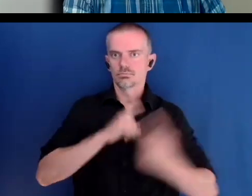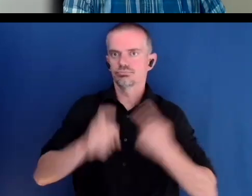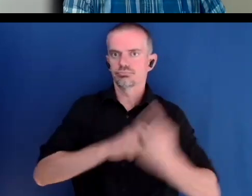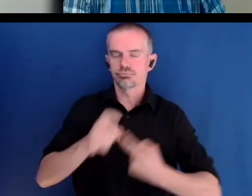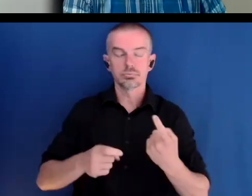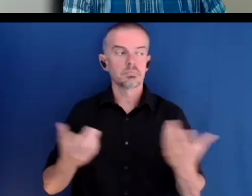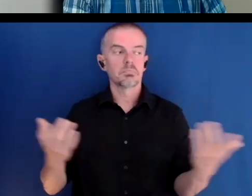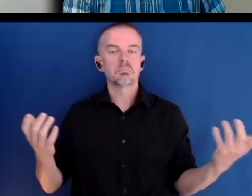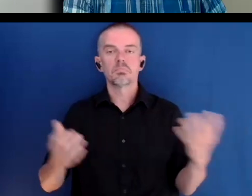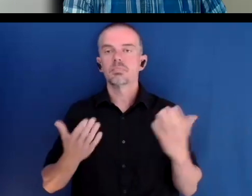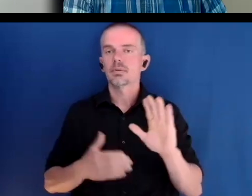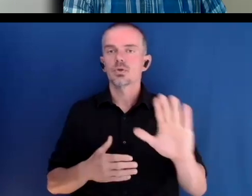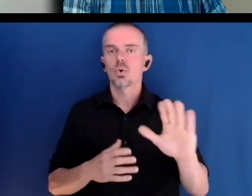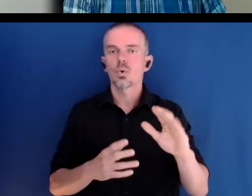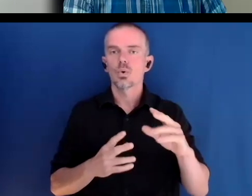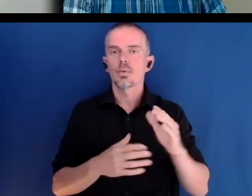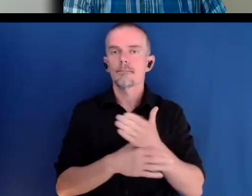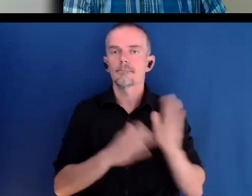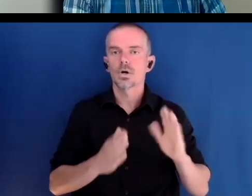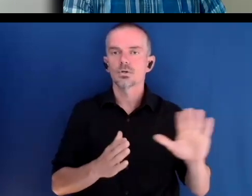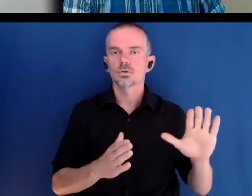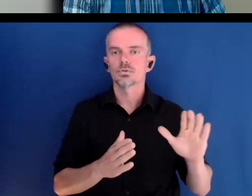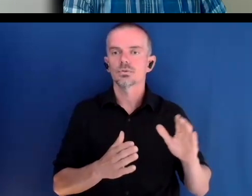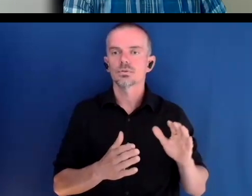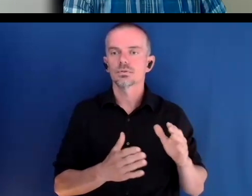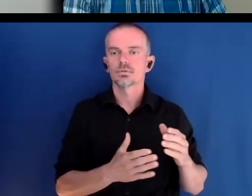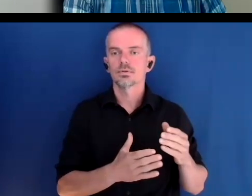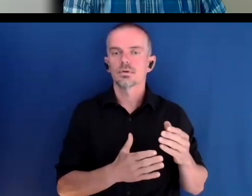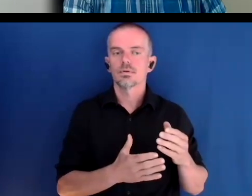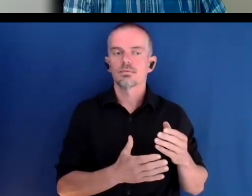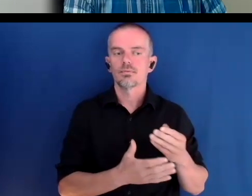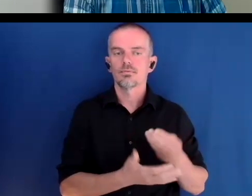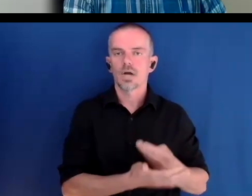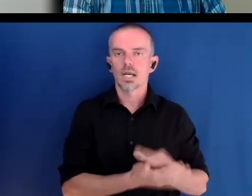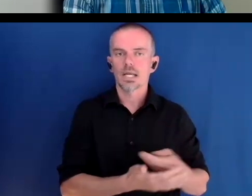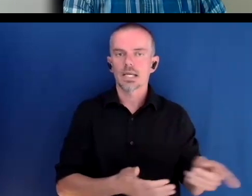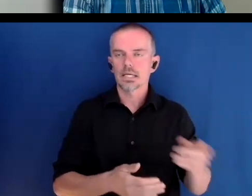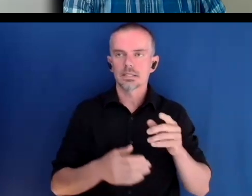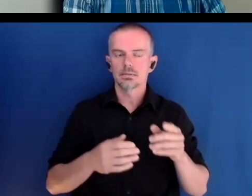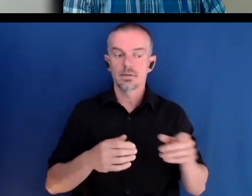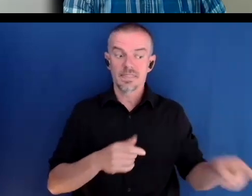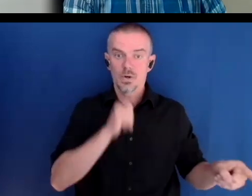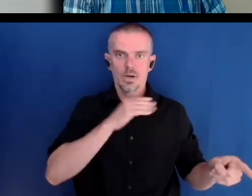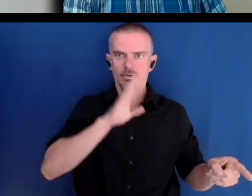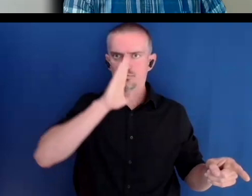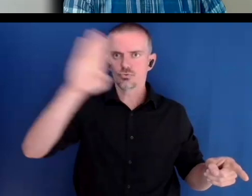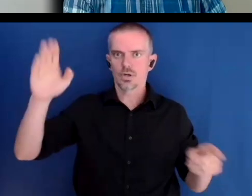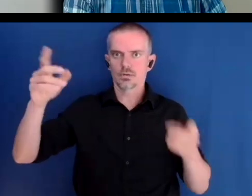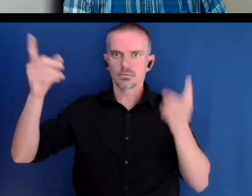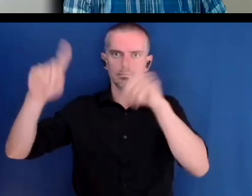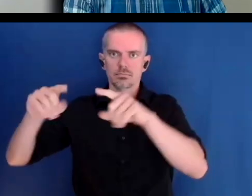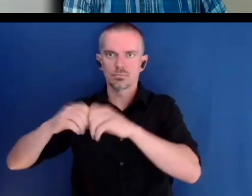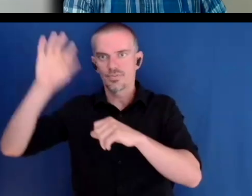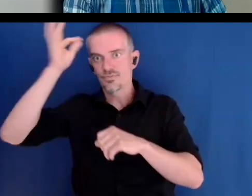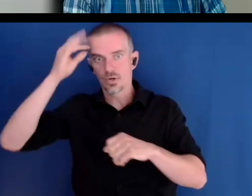maybe your partners funding that they're not leveraging through a financial instrument with the feds, now that's available for match